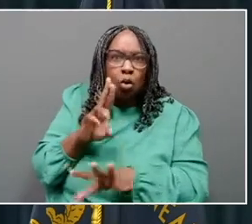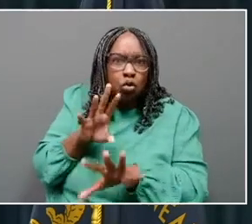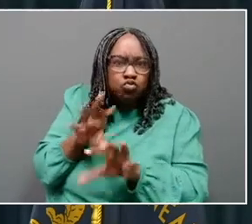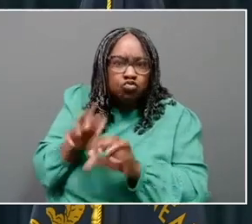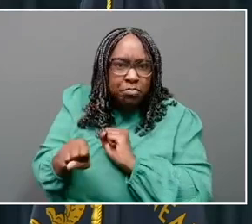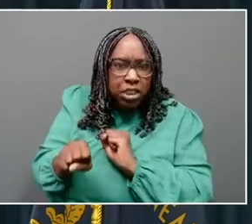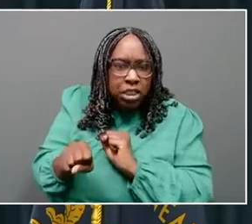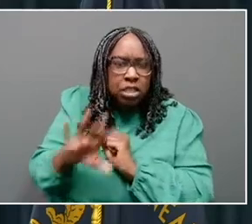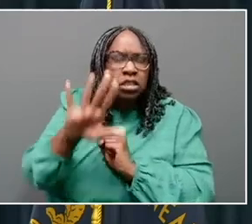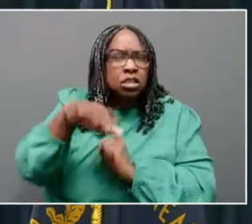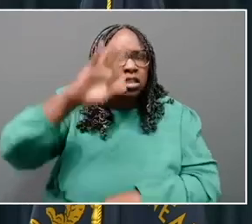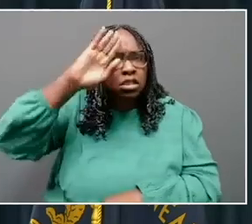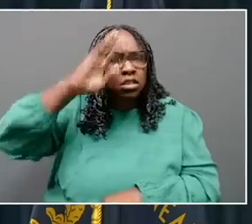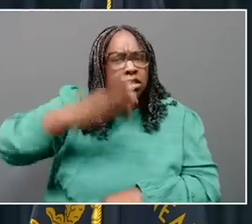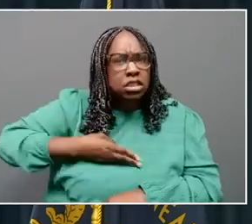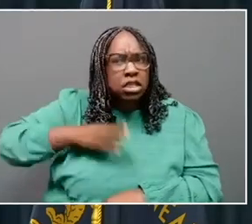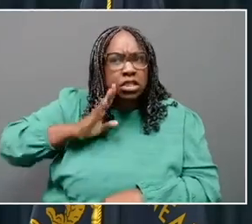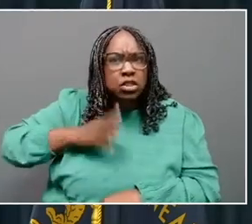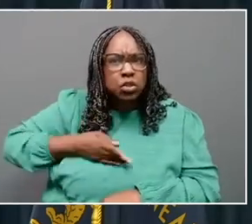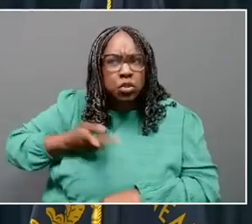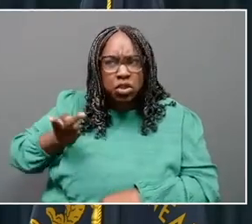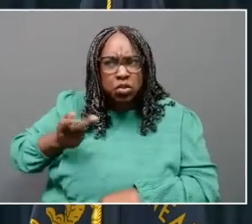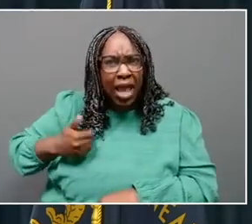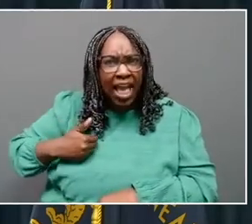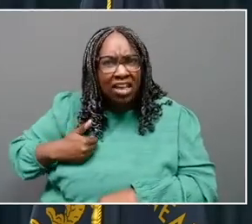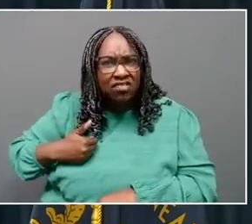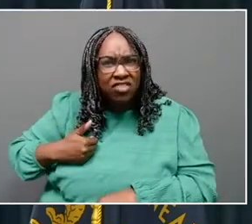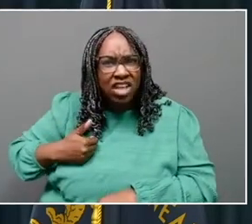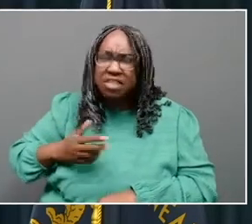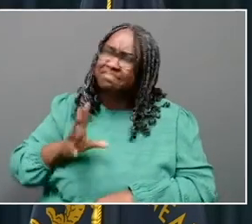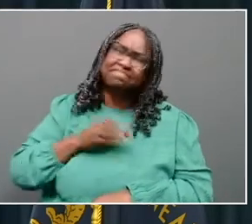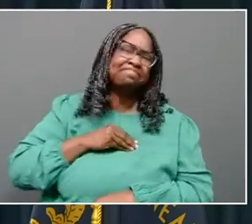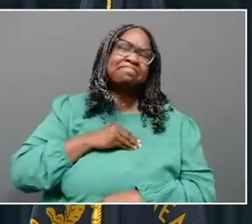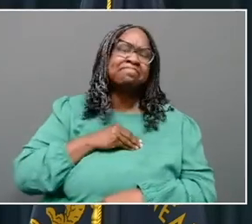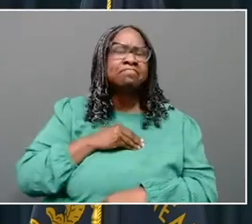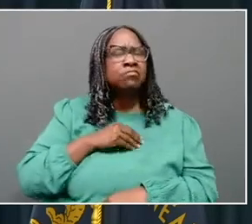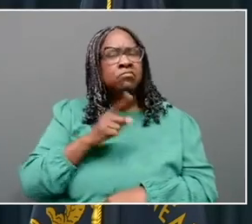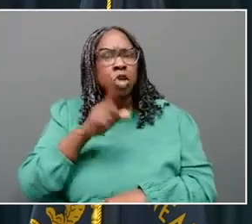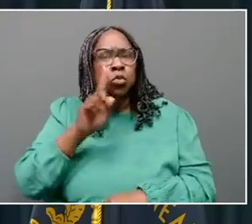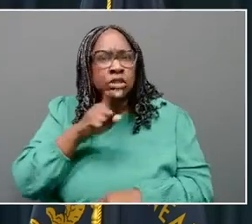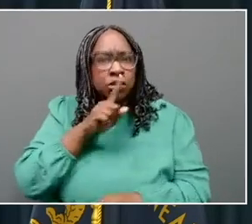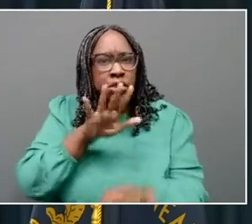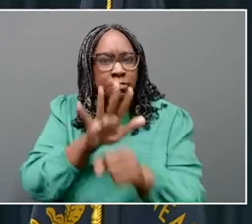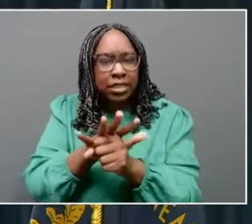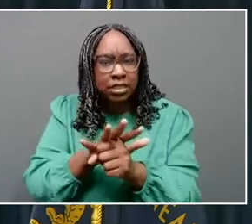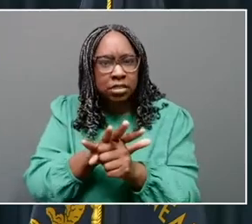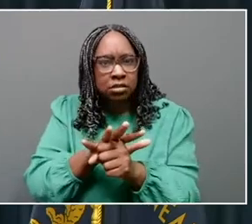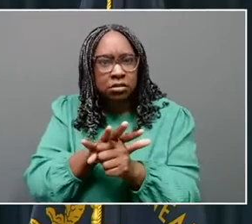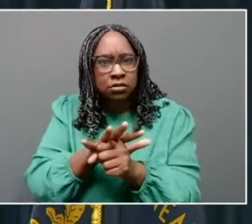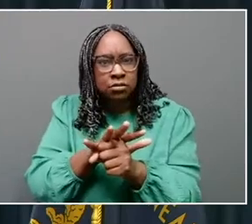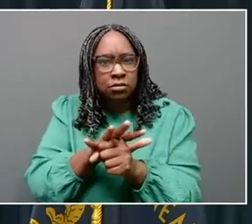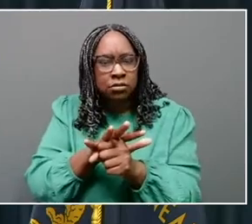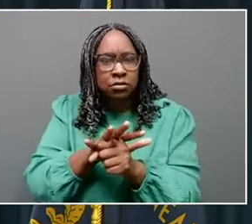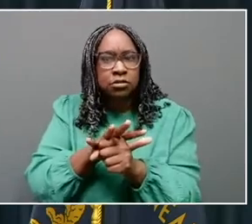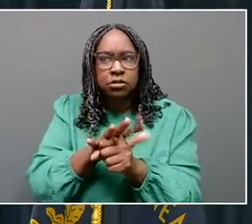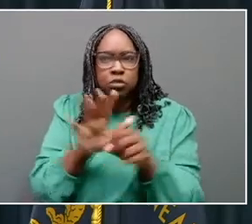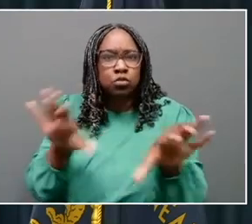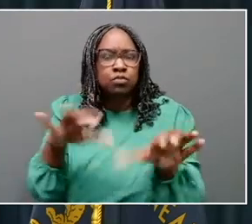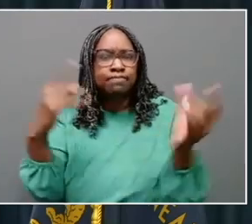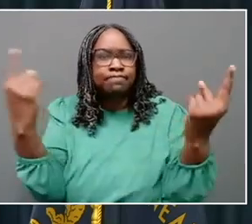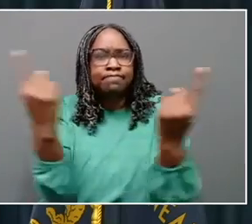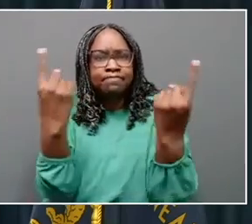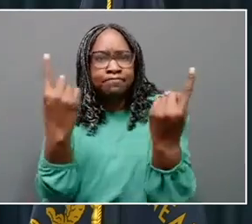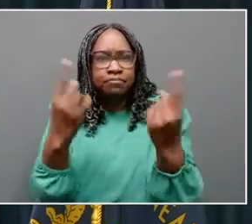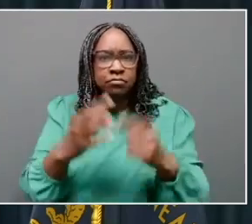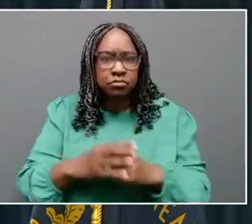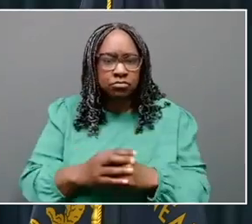that is totally unacceptable. And we all ought to be committed to taking action, to making change